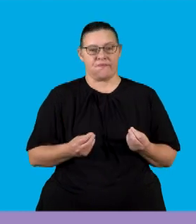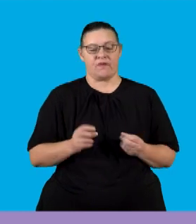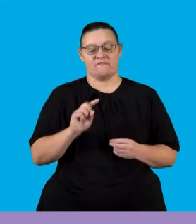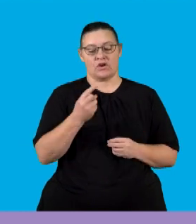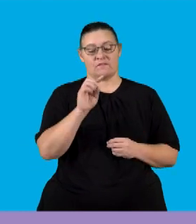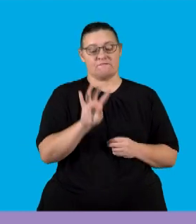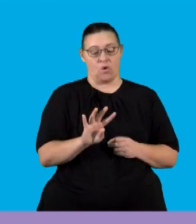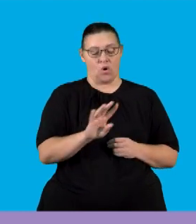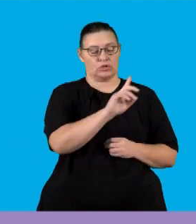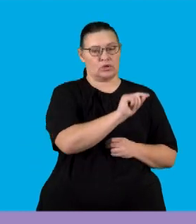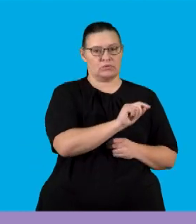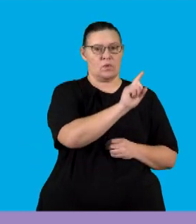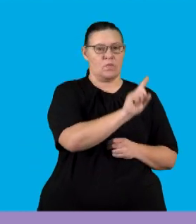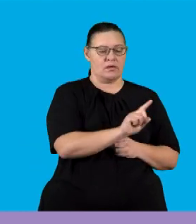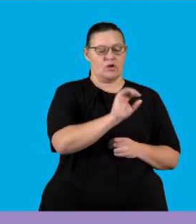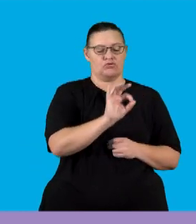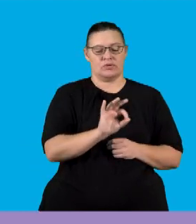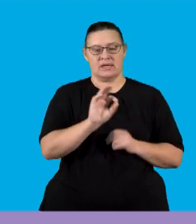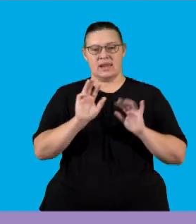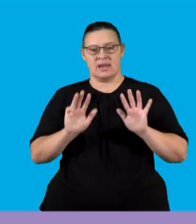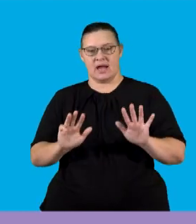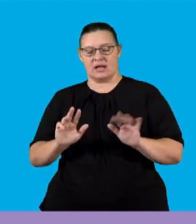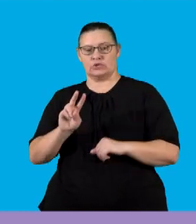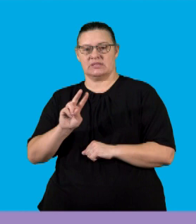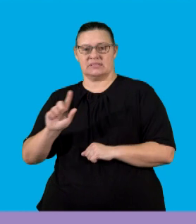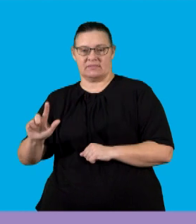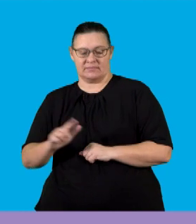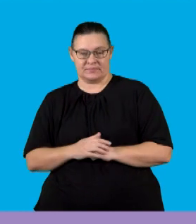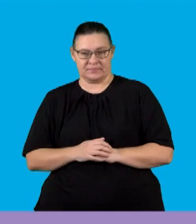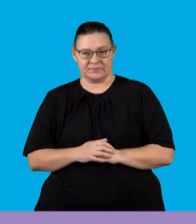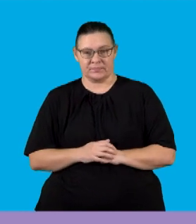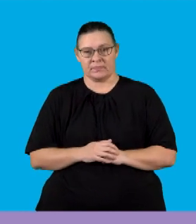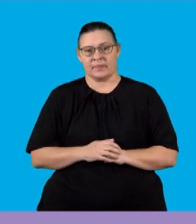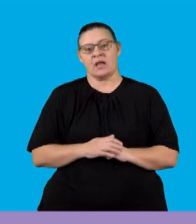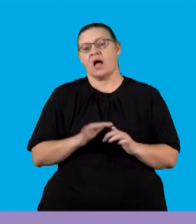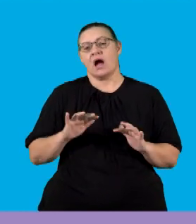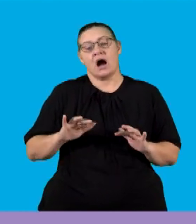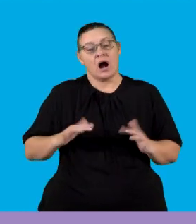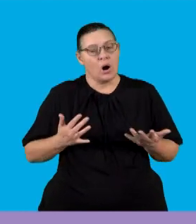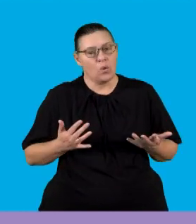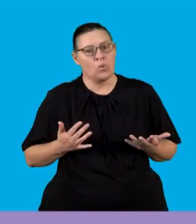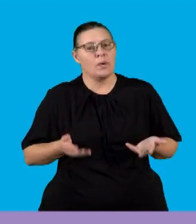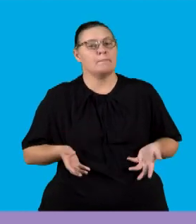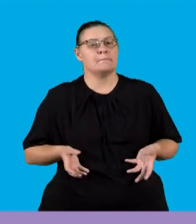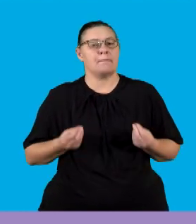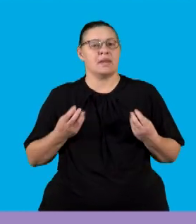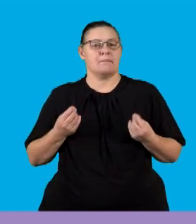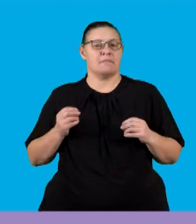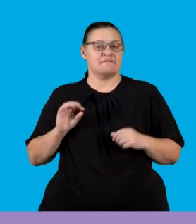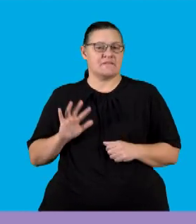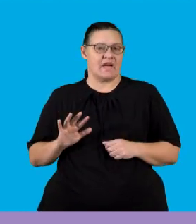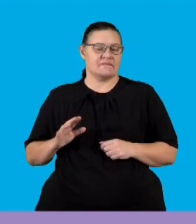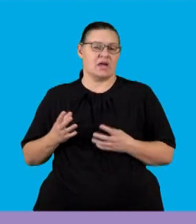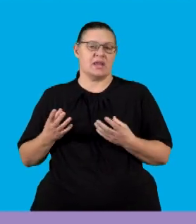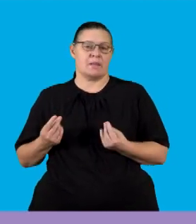can we get term number 5 and term number 6? Well, we need to see how we moved from the first term